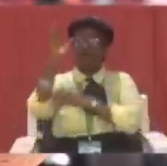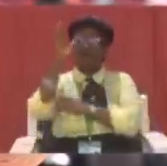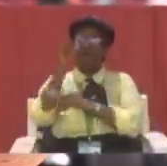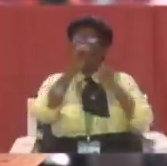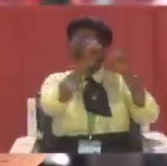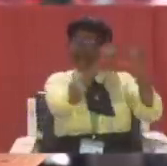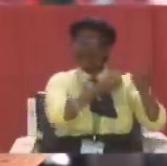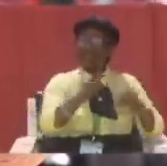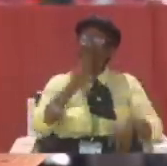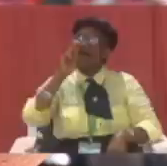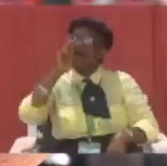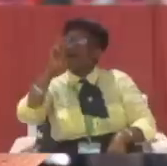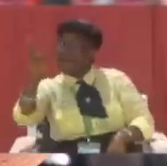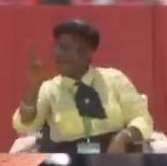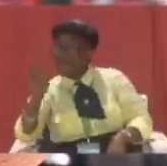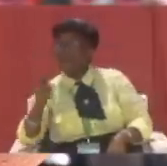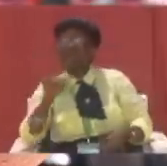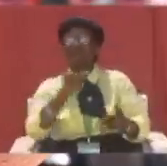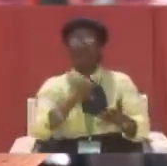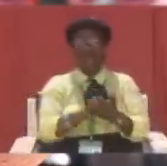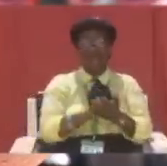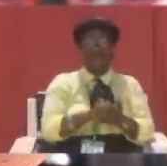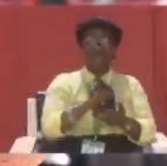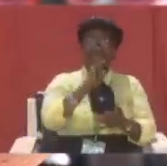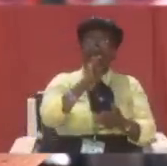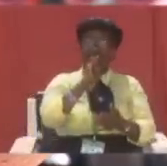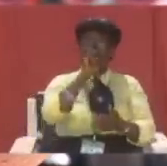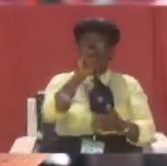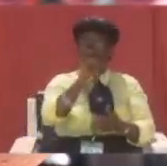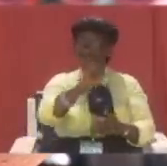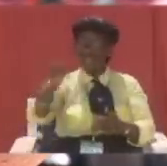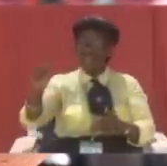That is a wonder.